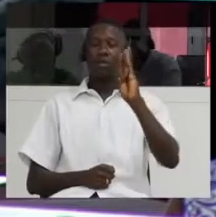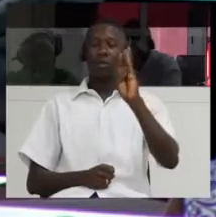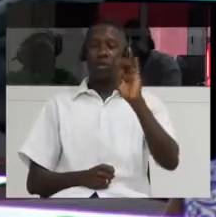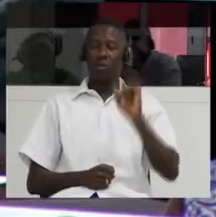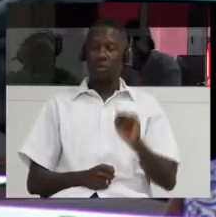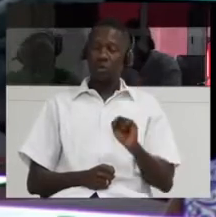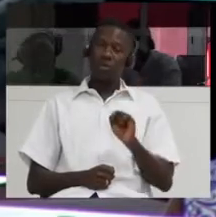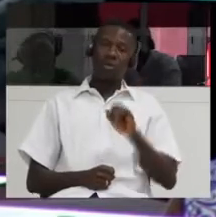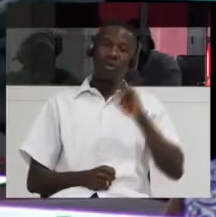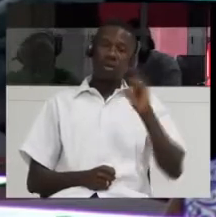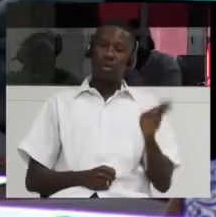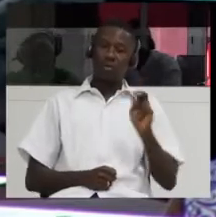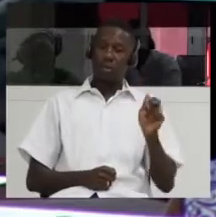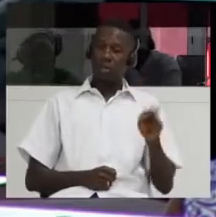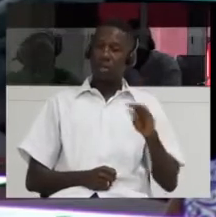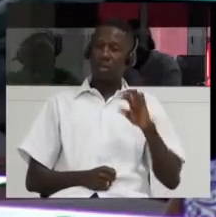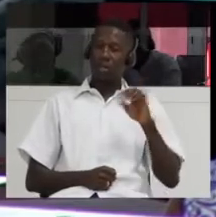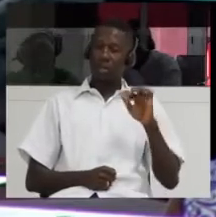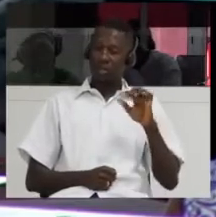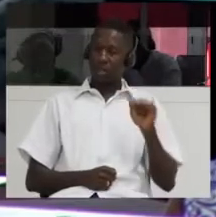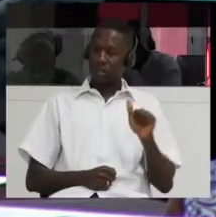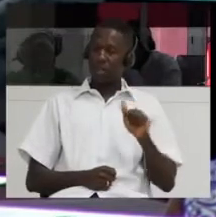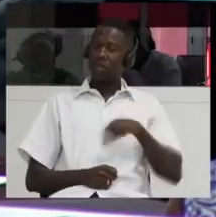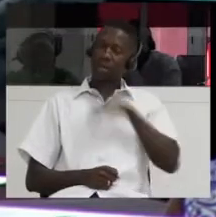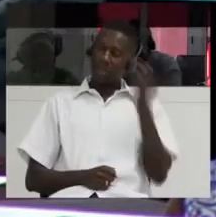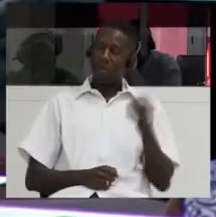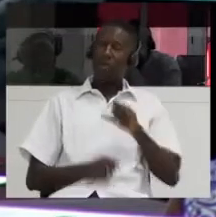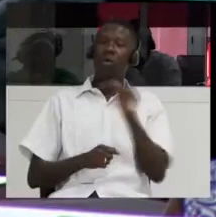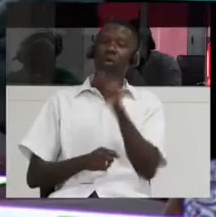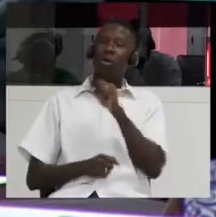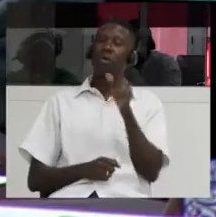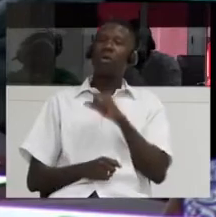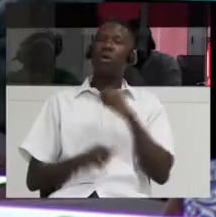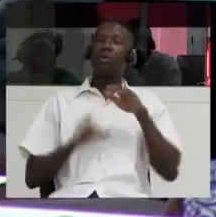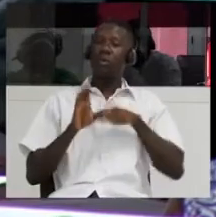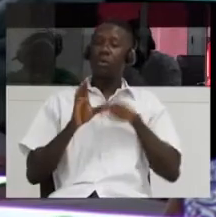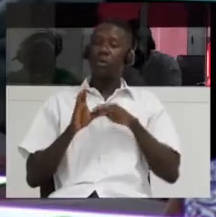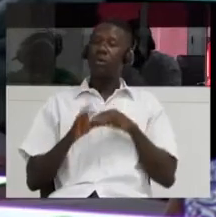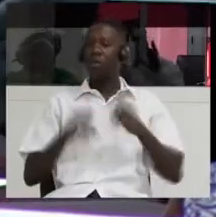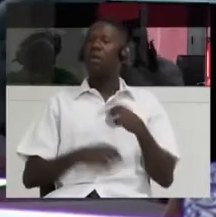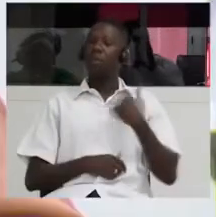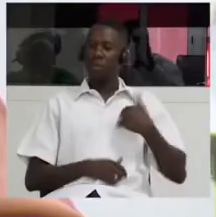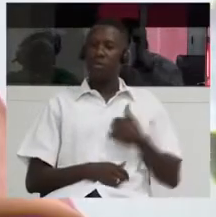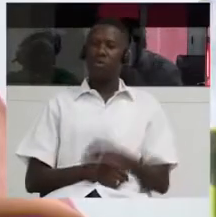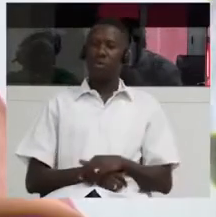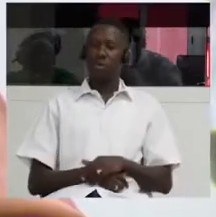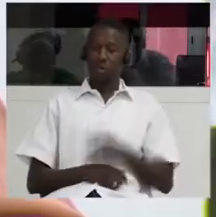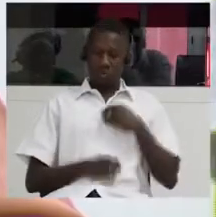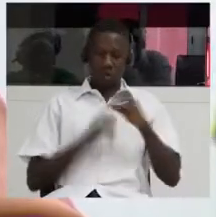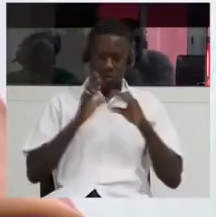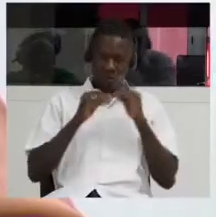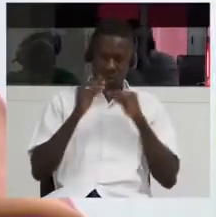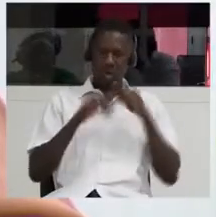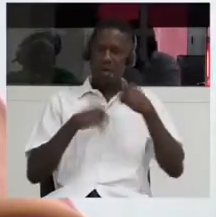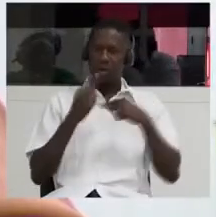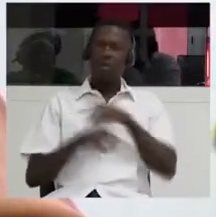members of the entourage who were arrested in January of 1995. Do you understand? Very well,